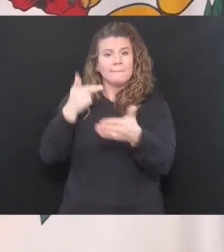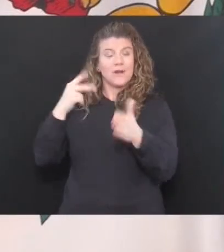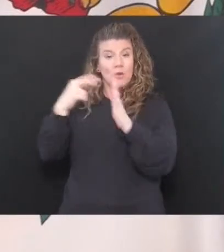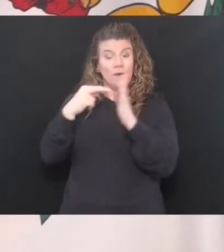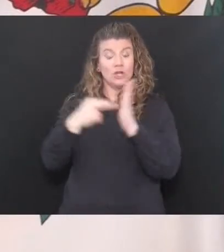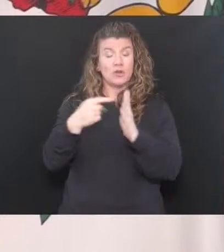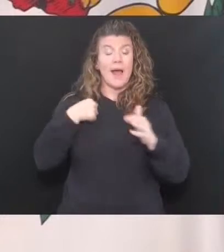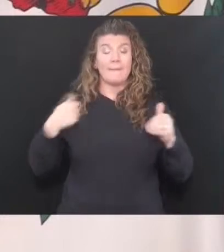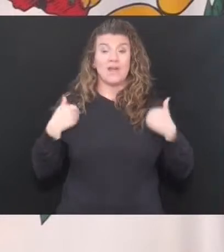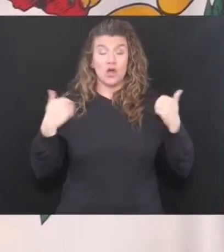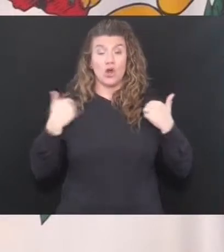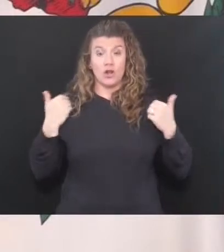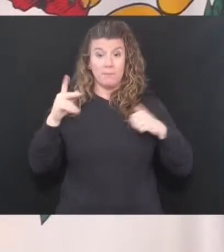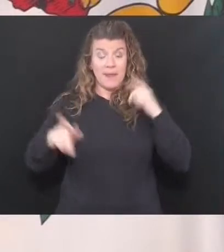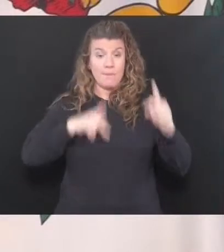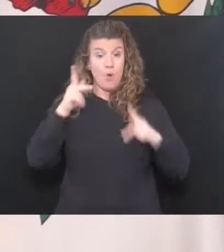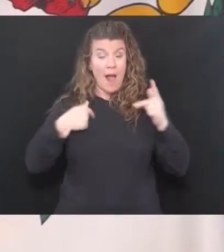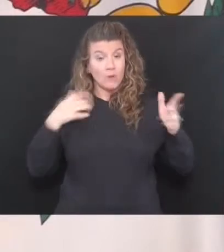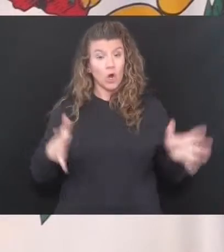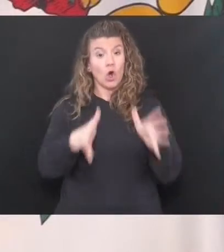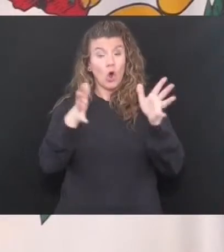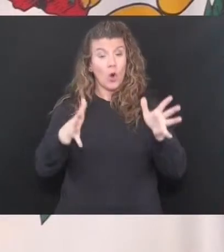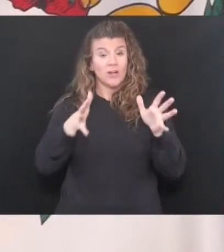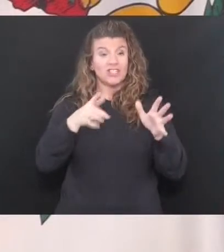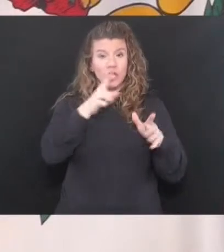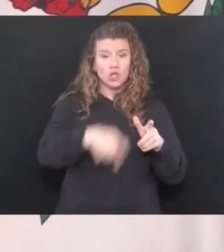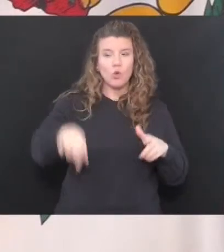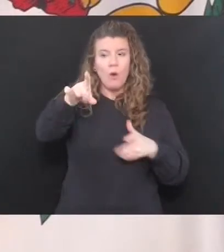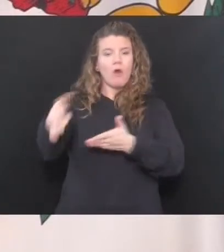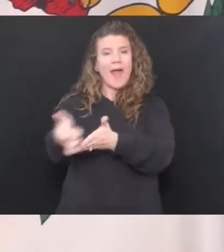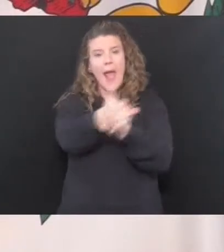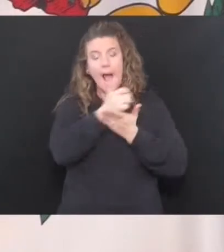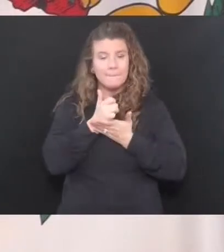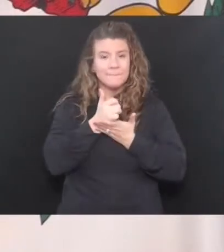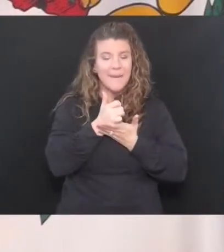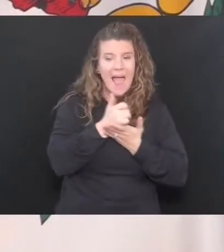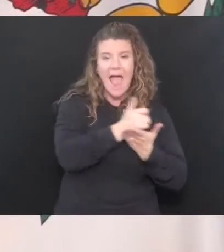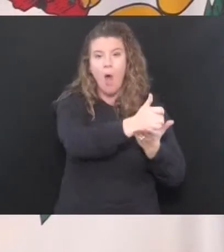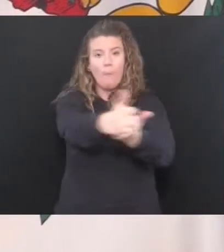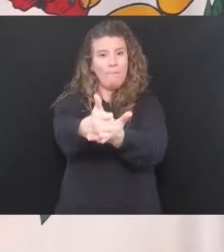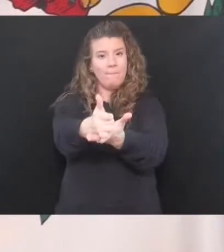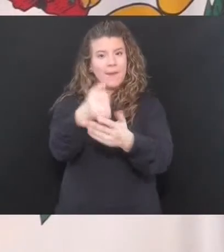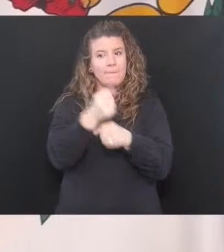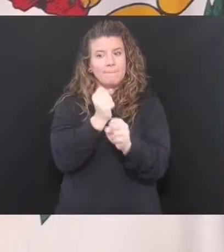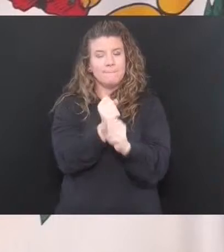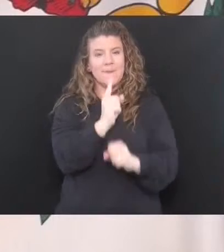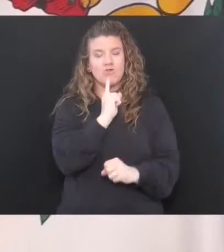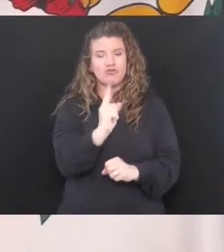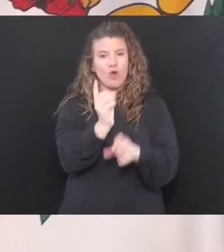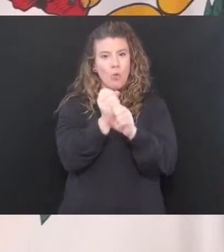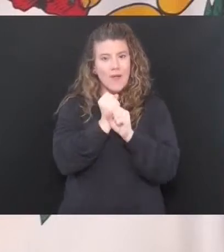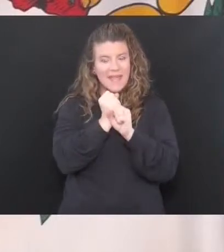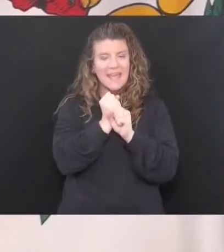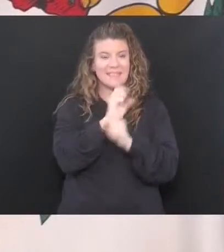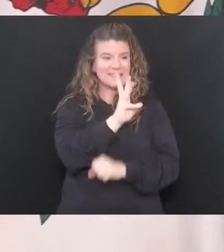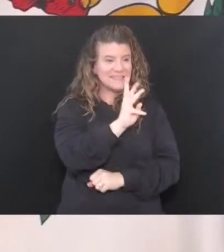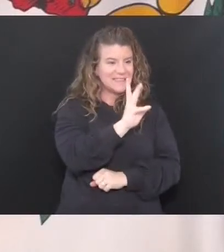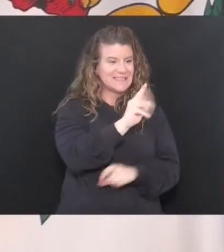people, especially right now, and our older people to help me. Help me make sure that we get our